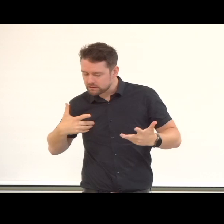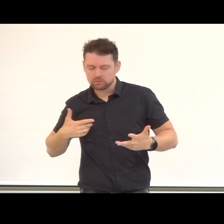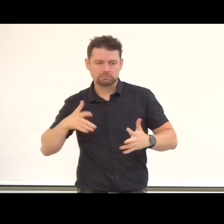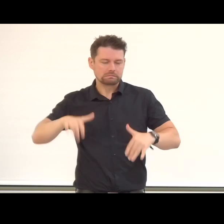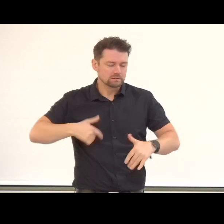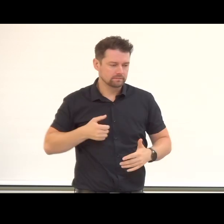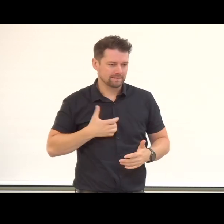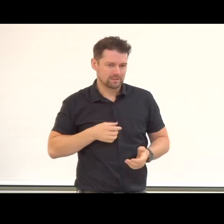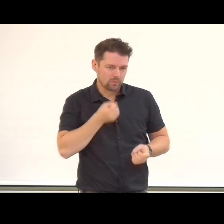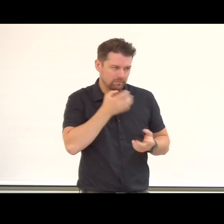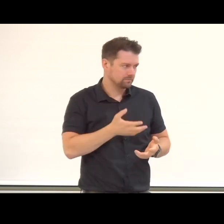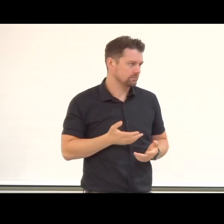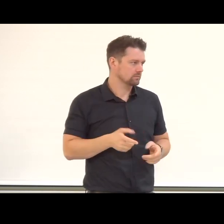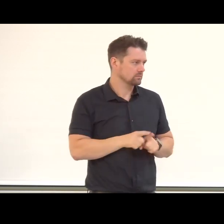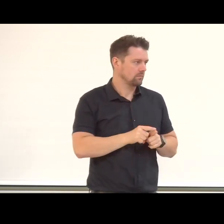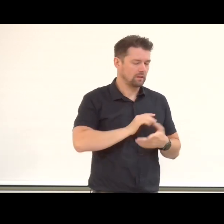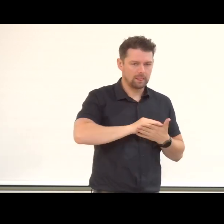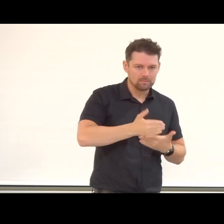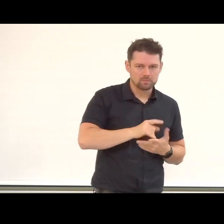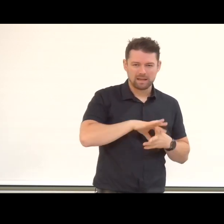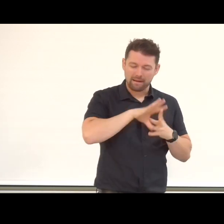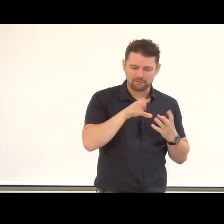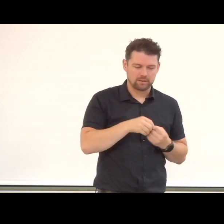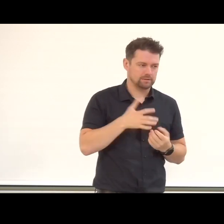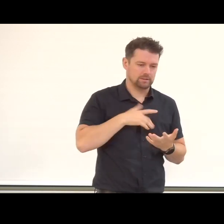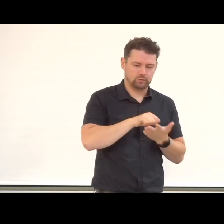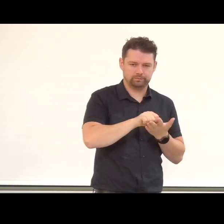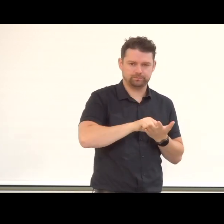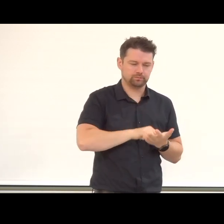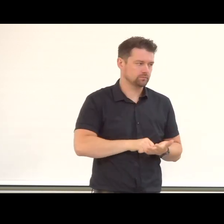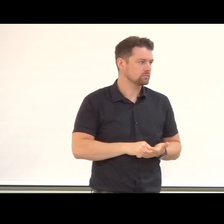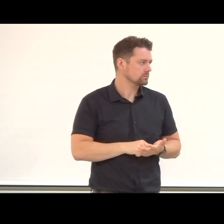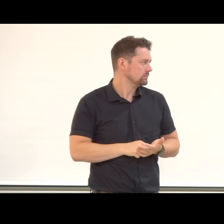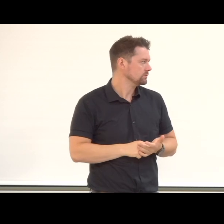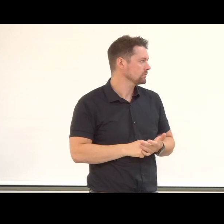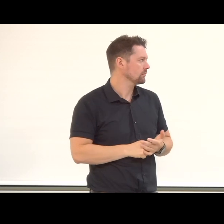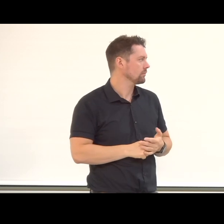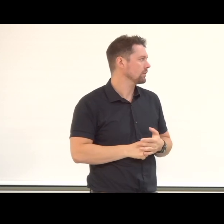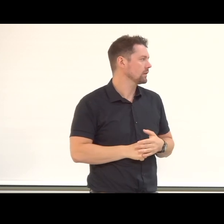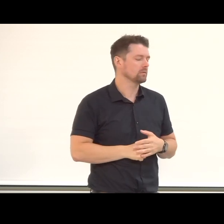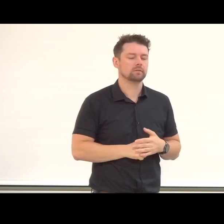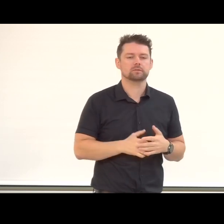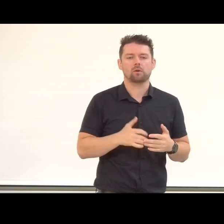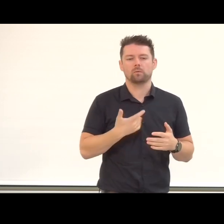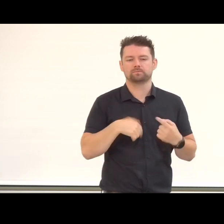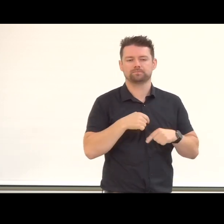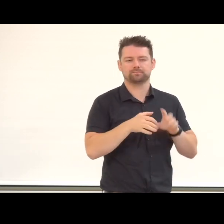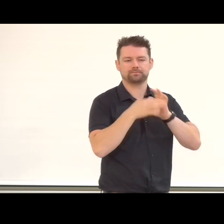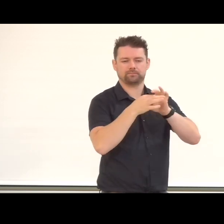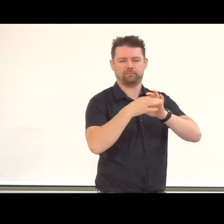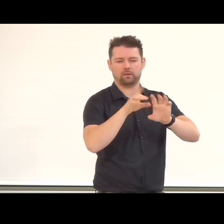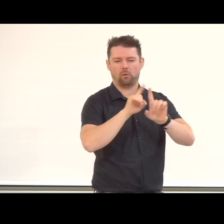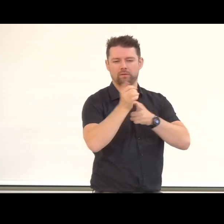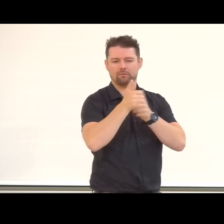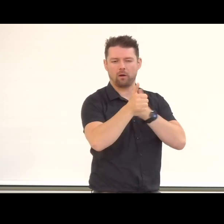Yeah? Even laptops that you put in there, everything. So yes, we actually have corporations. We coordinate with